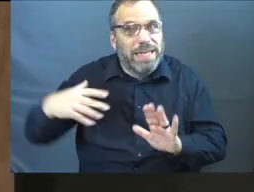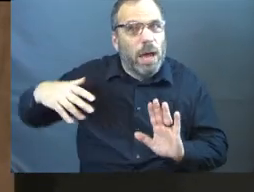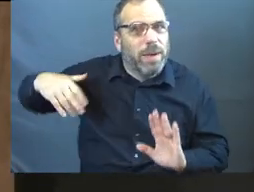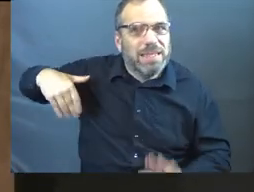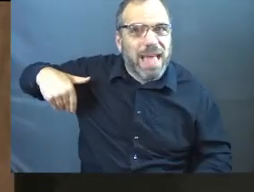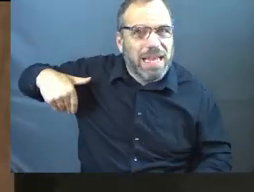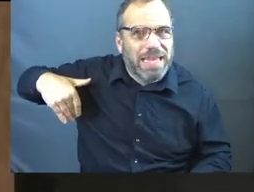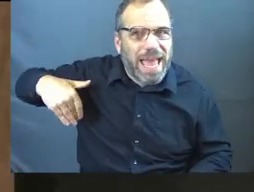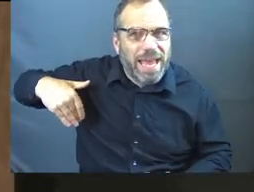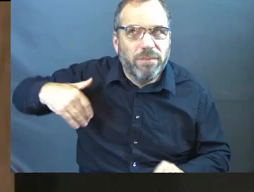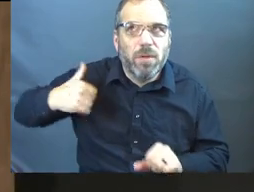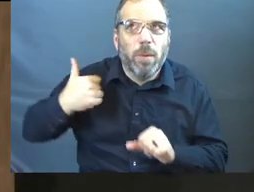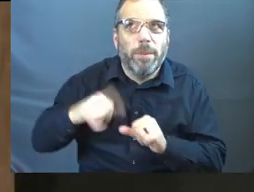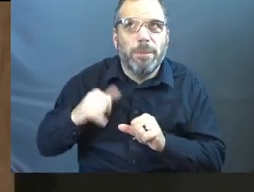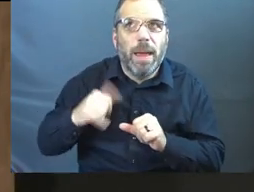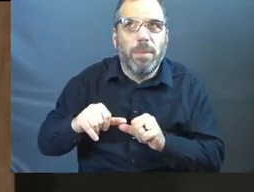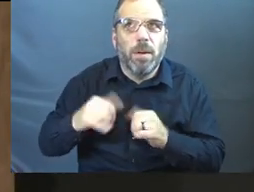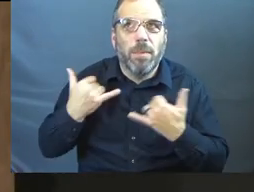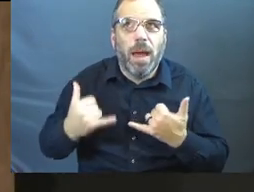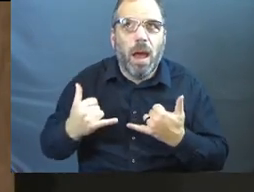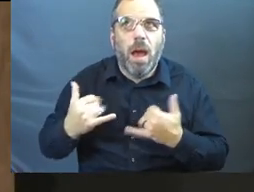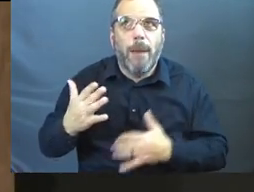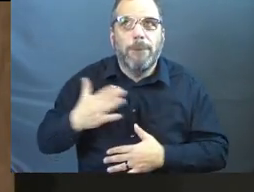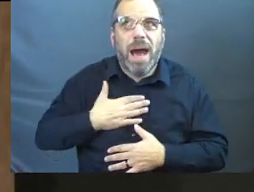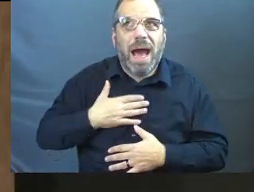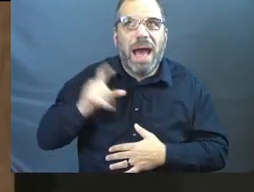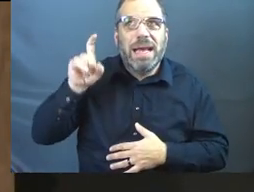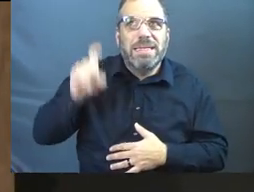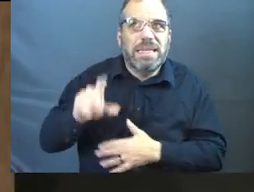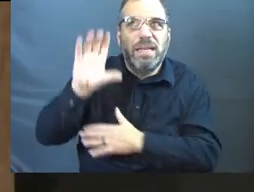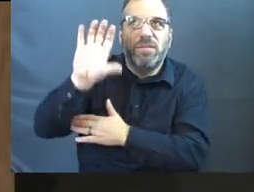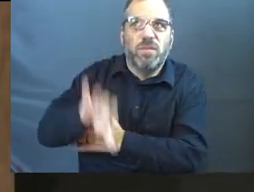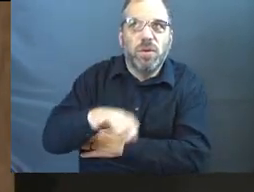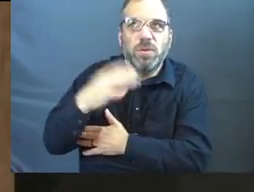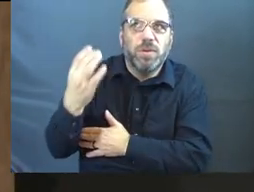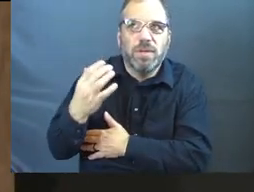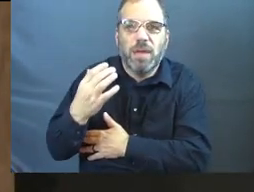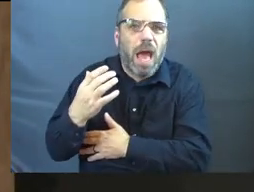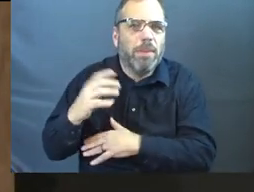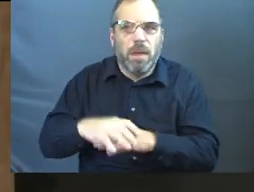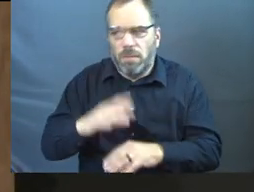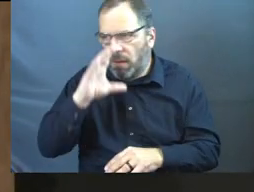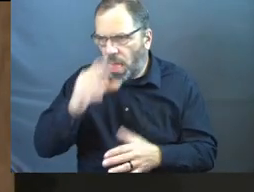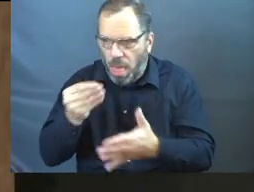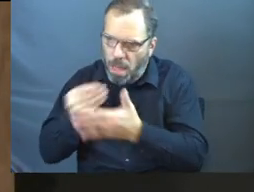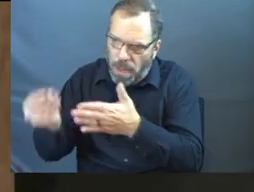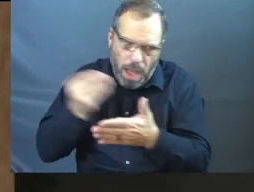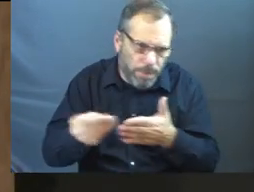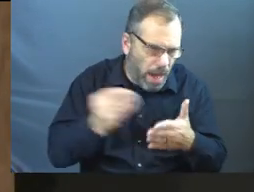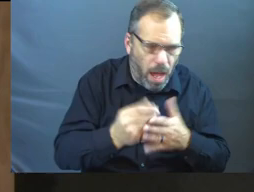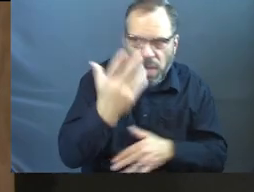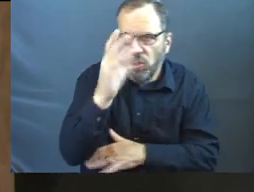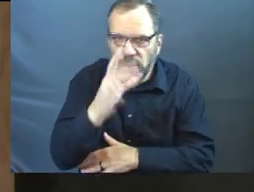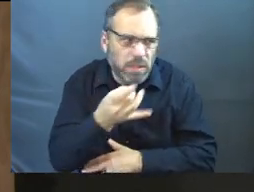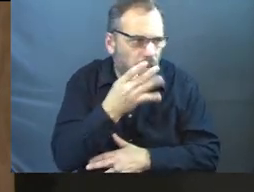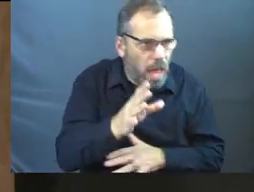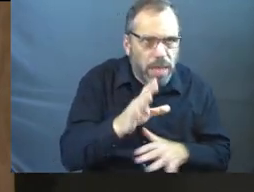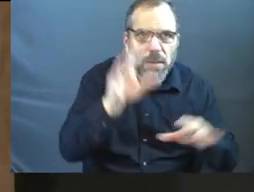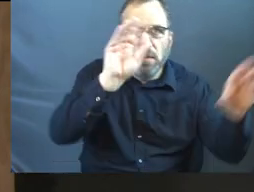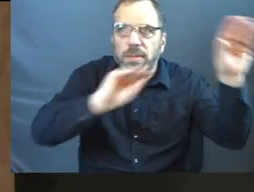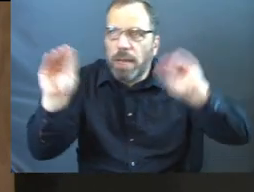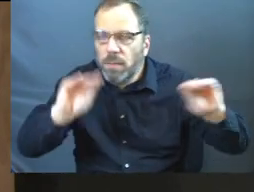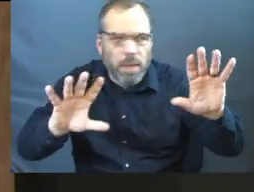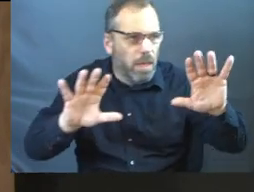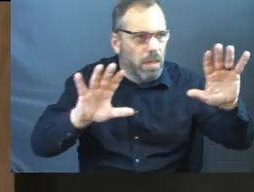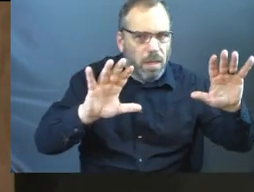late for us to start remembering right now our need for Christmas. Again, we get so caught up in all the other things, the stuff going on, and some of